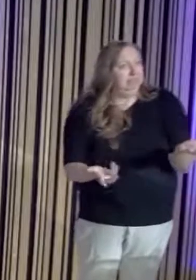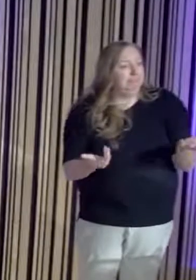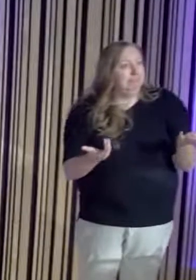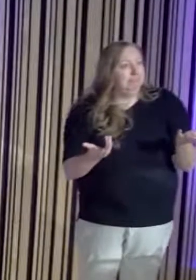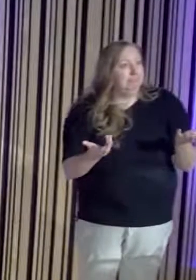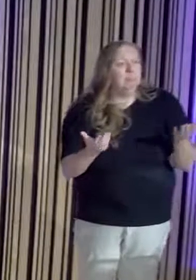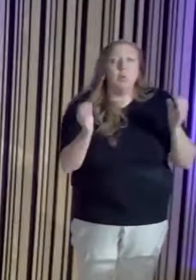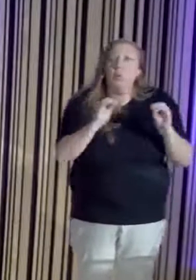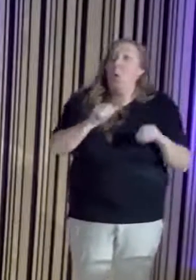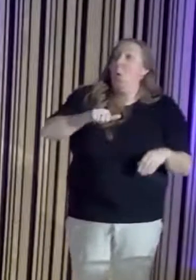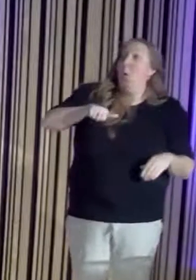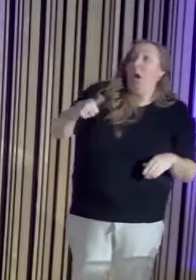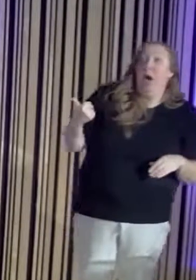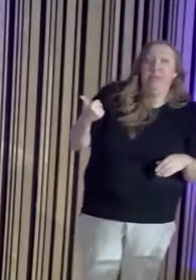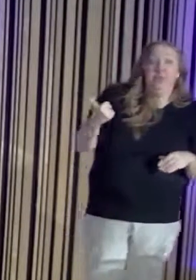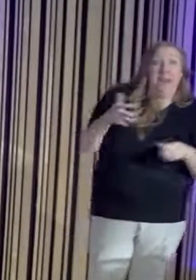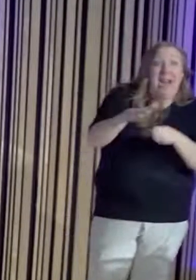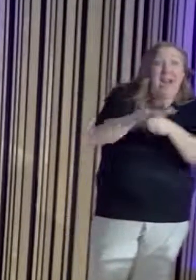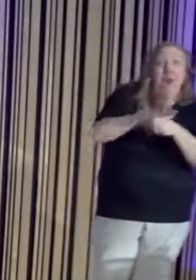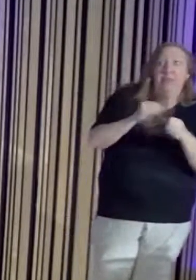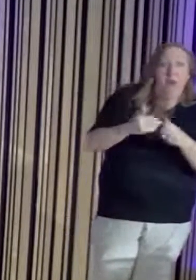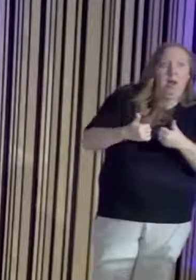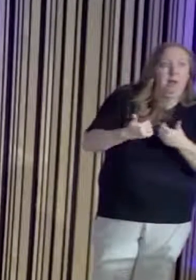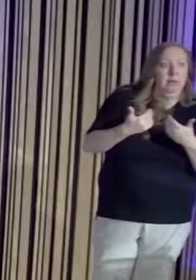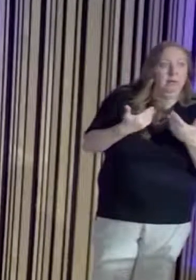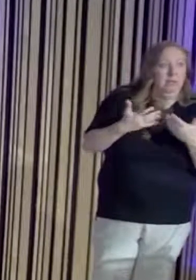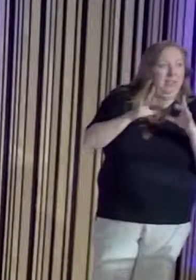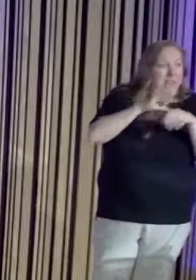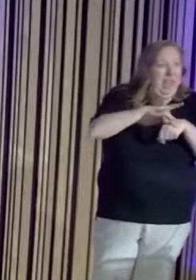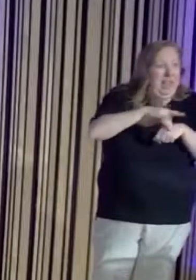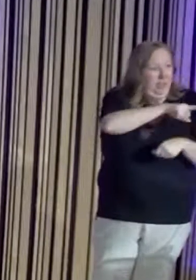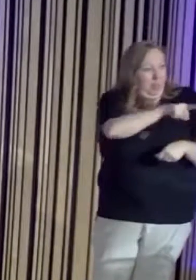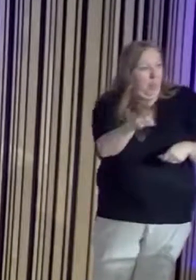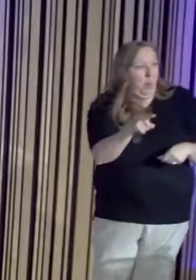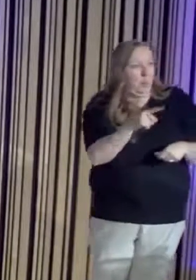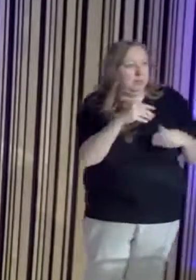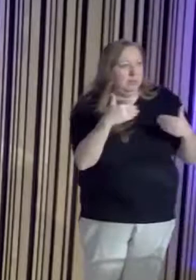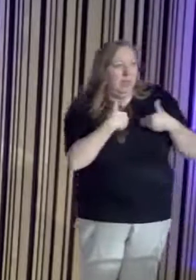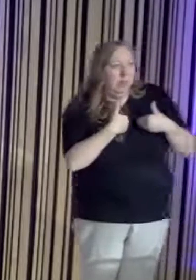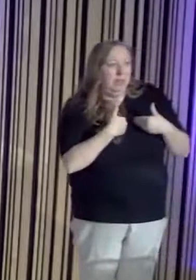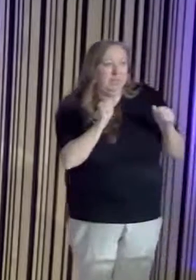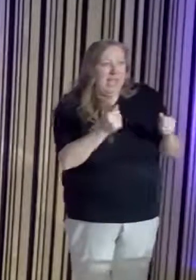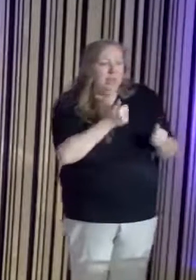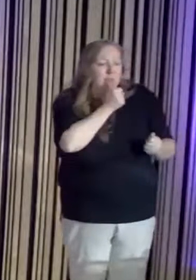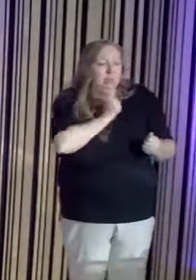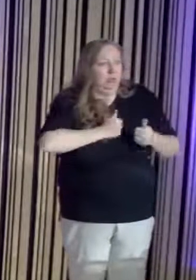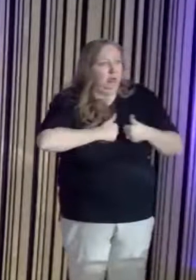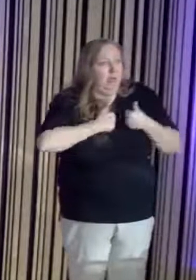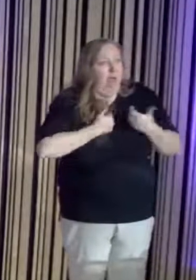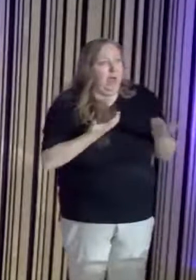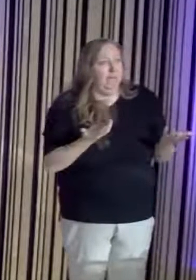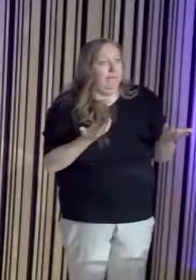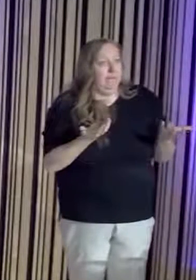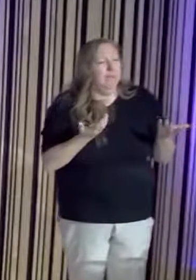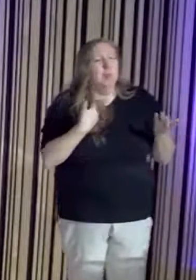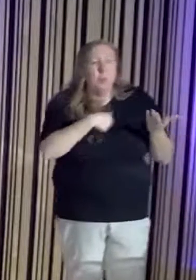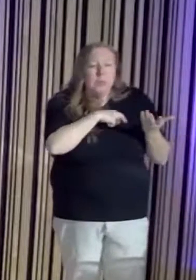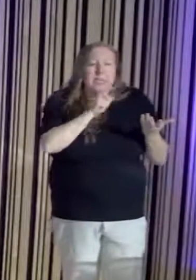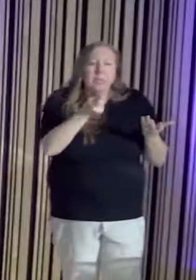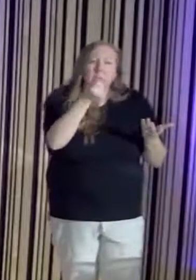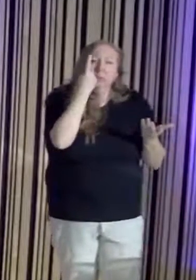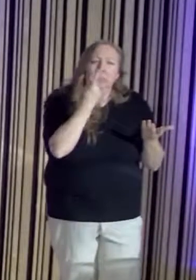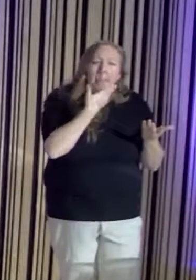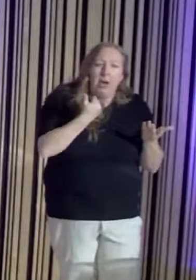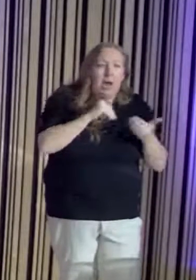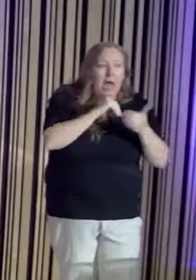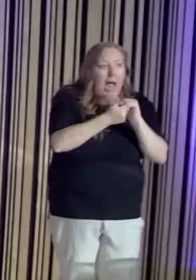other analogues on the planet. So we need to understand how they work better, how they work. Of course,